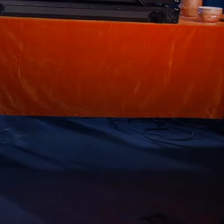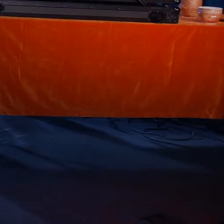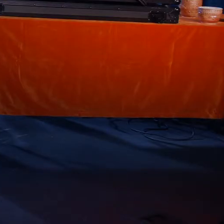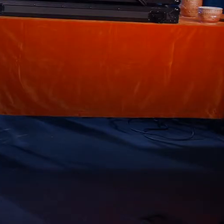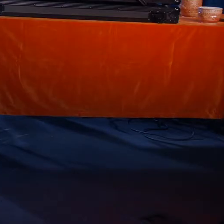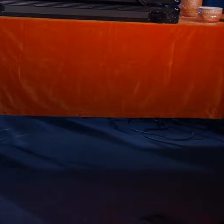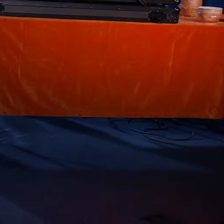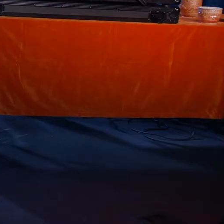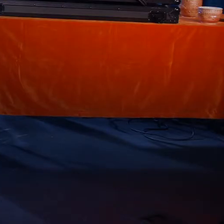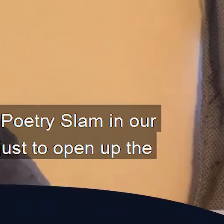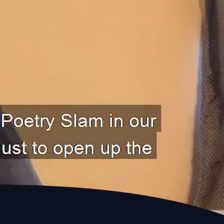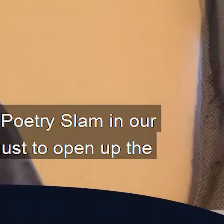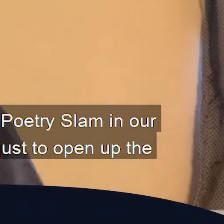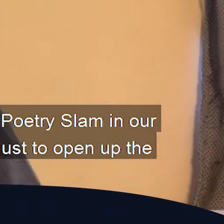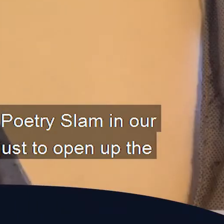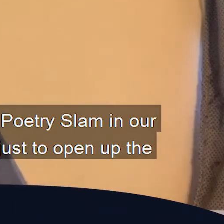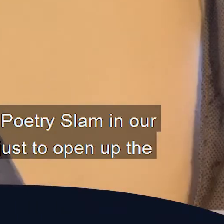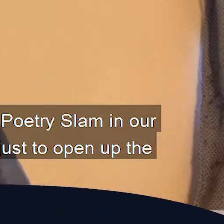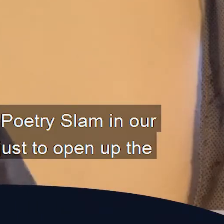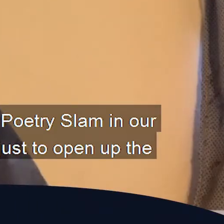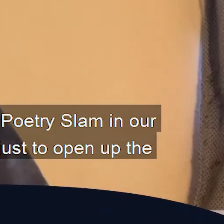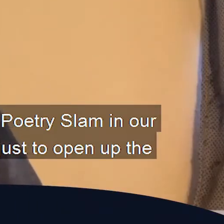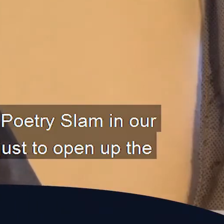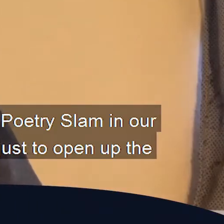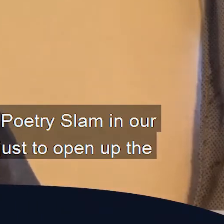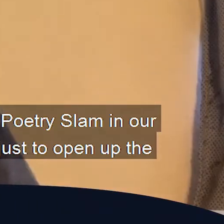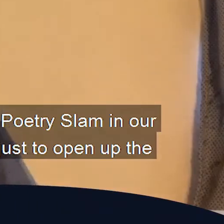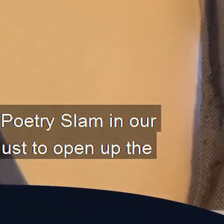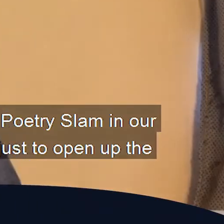Scruggs and the Stanley Brothers,